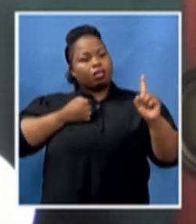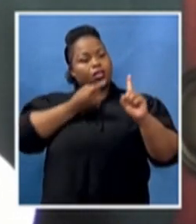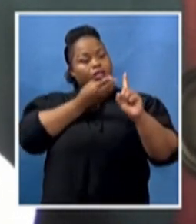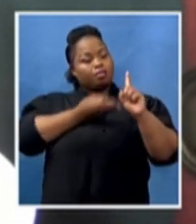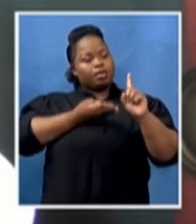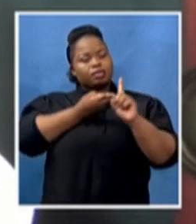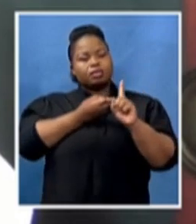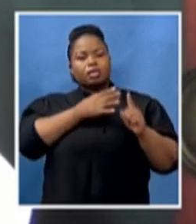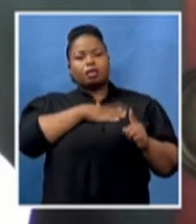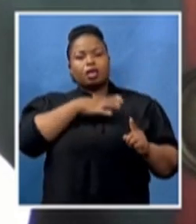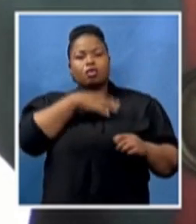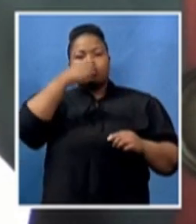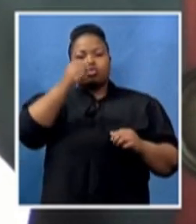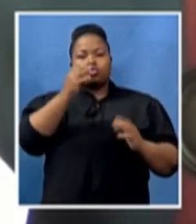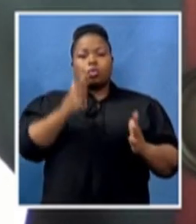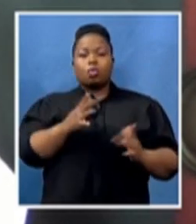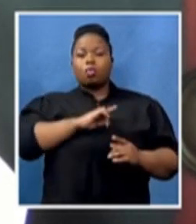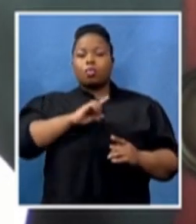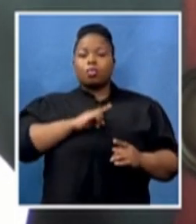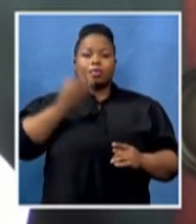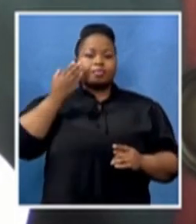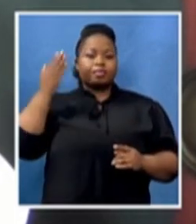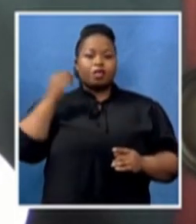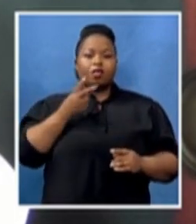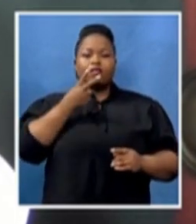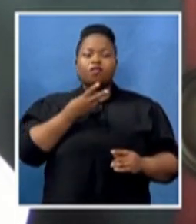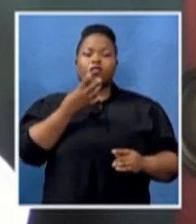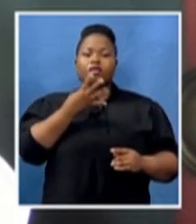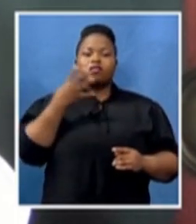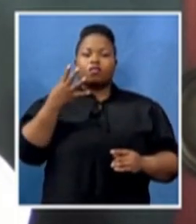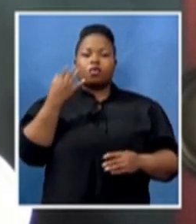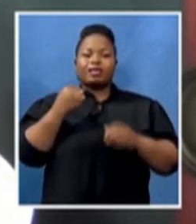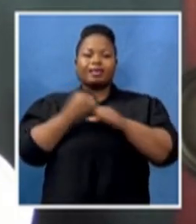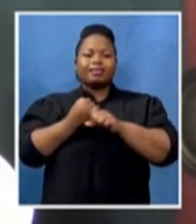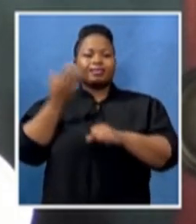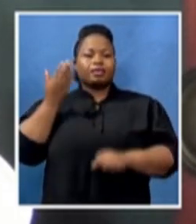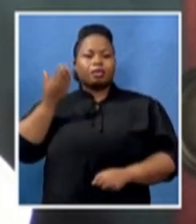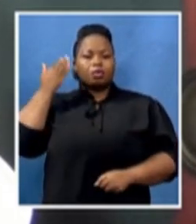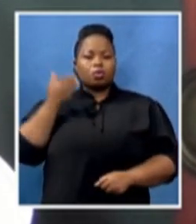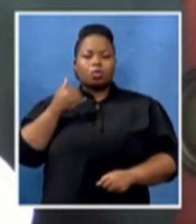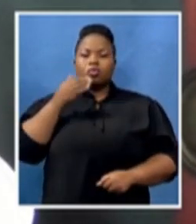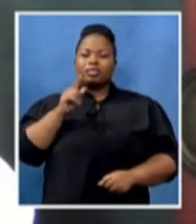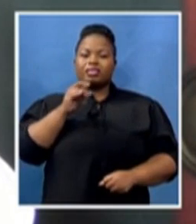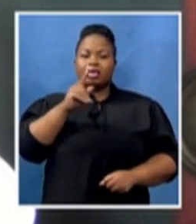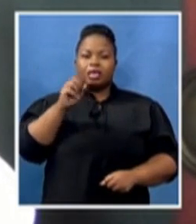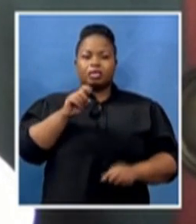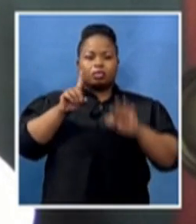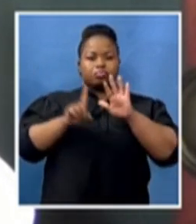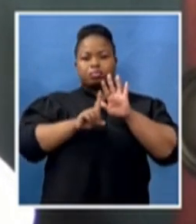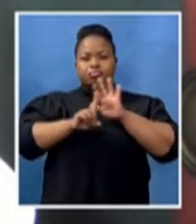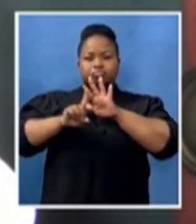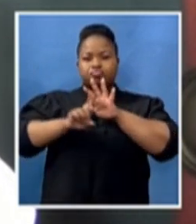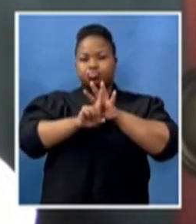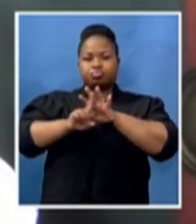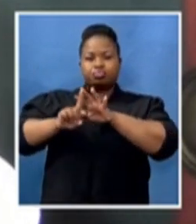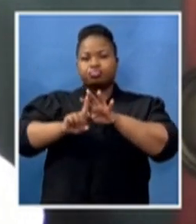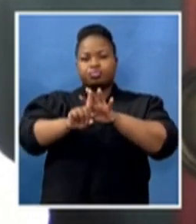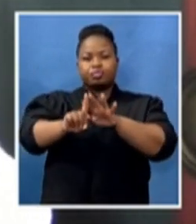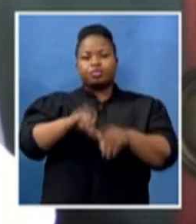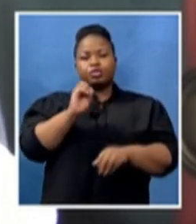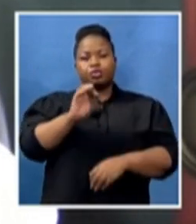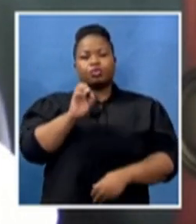Tsietsi Mashinini was at the forefront of a great struggle waged by the students of Soweto, not just against an unjust